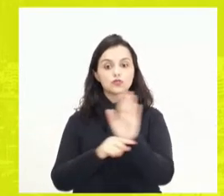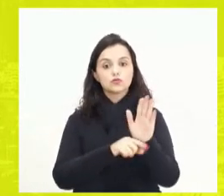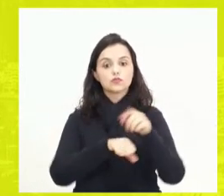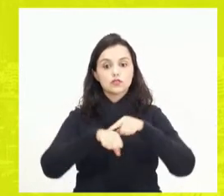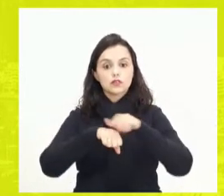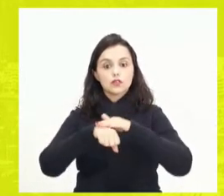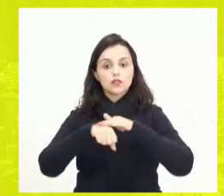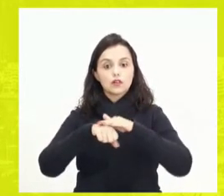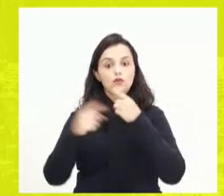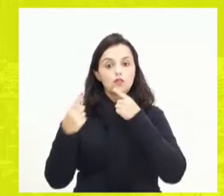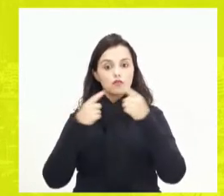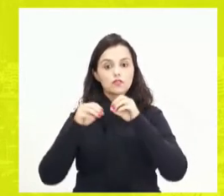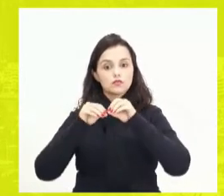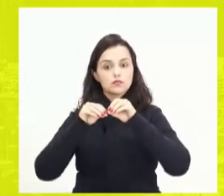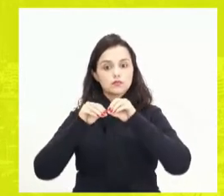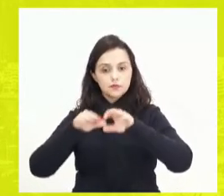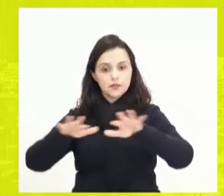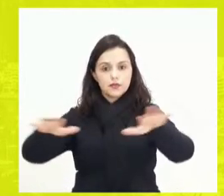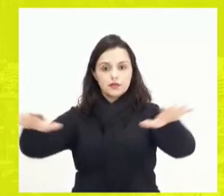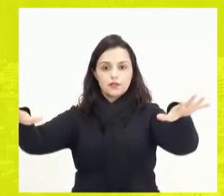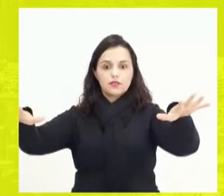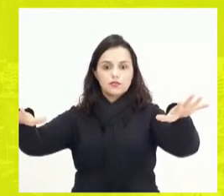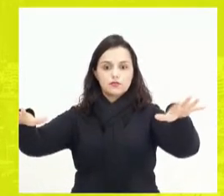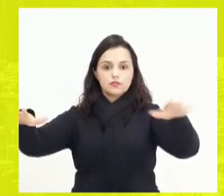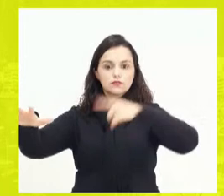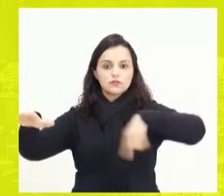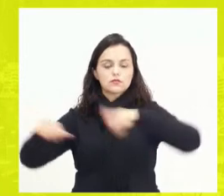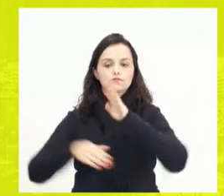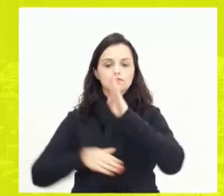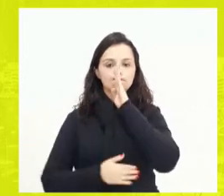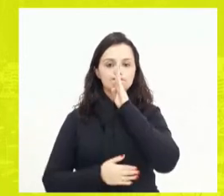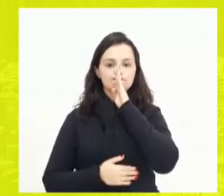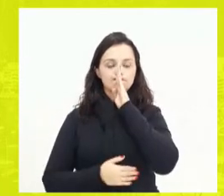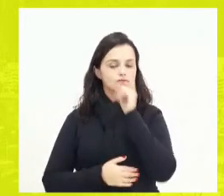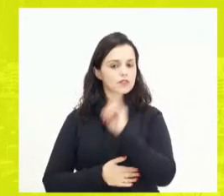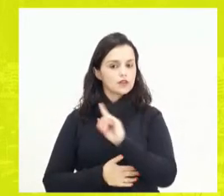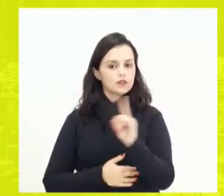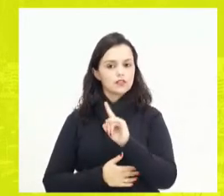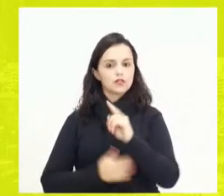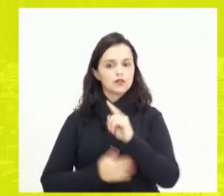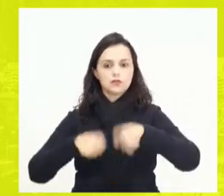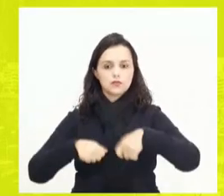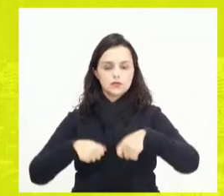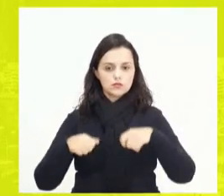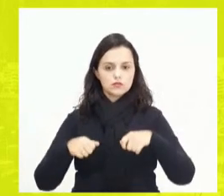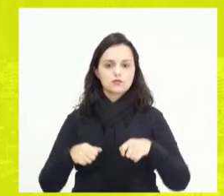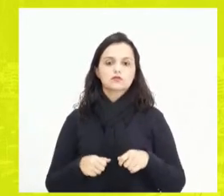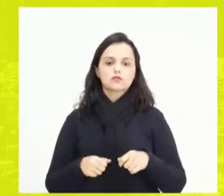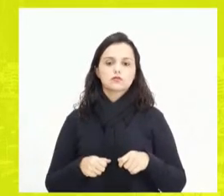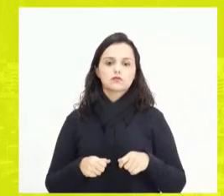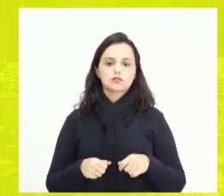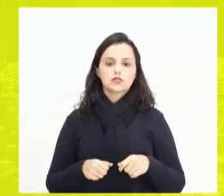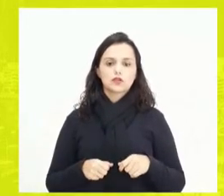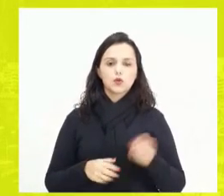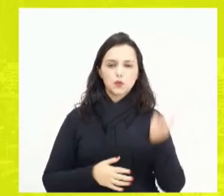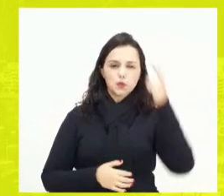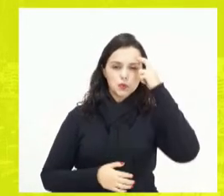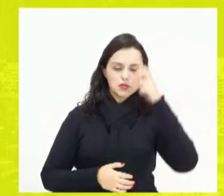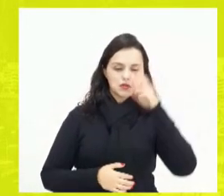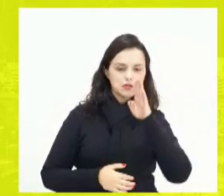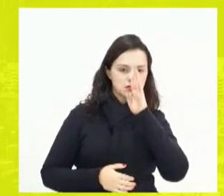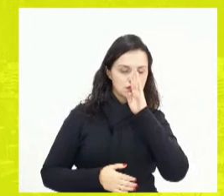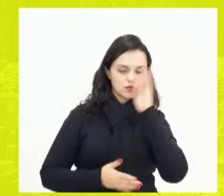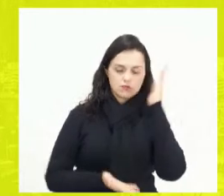spread this conversation i think something we can do is to break the silence to uh